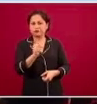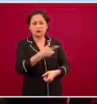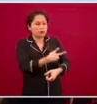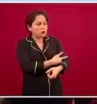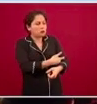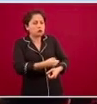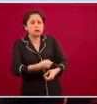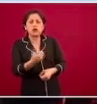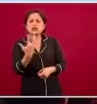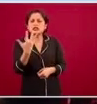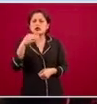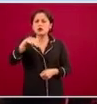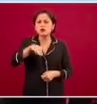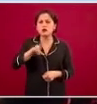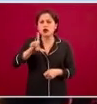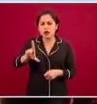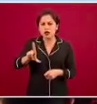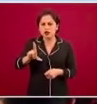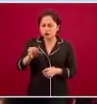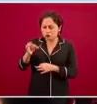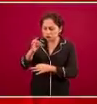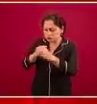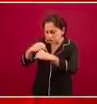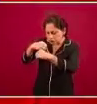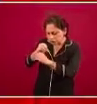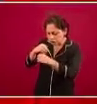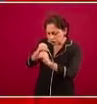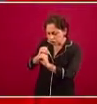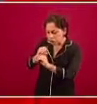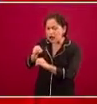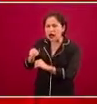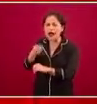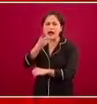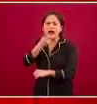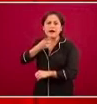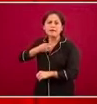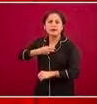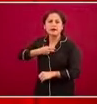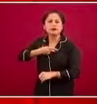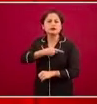but 5 milliliters, and then you analyze that sample.